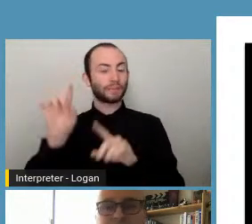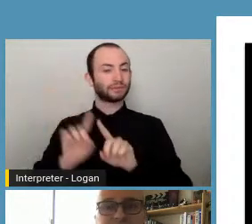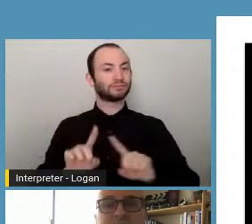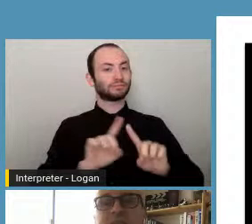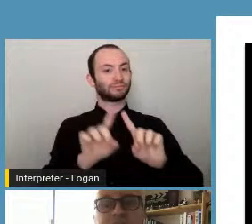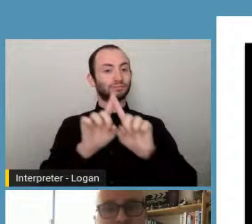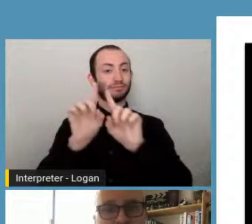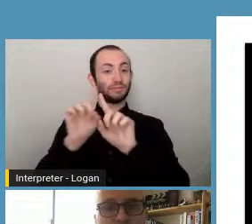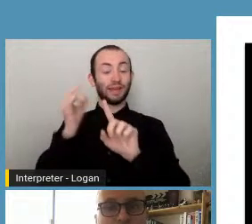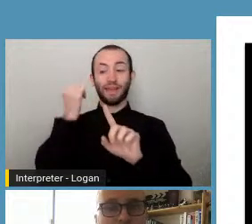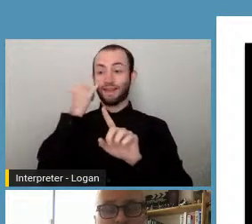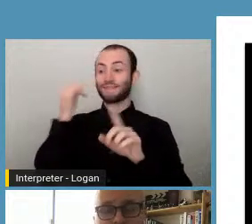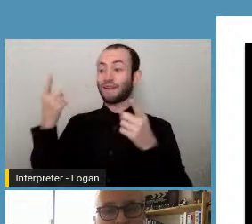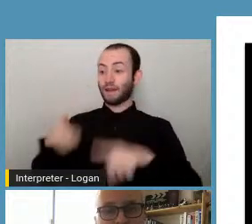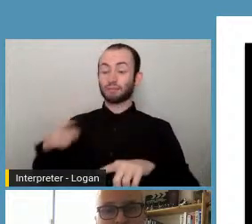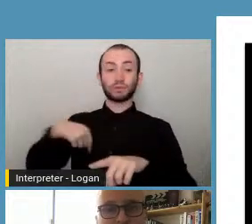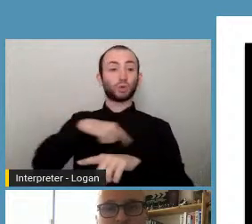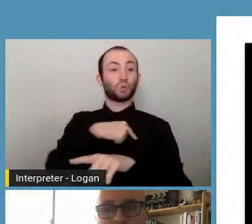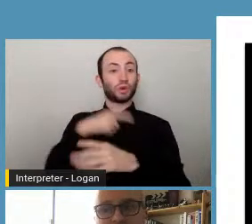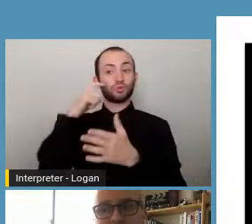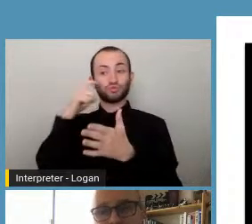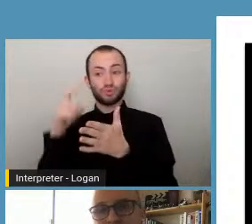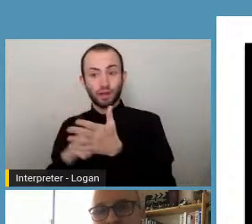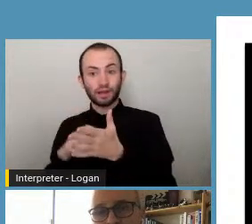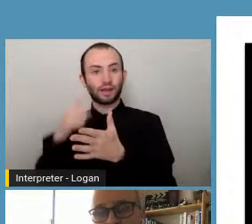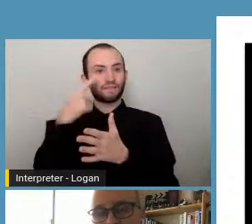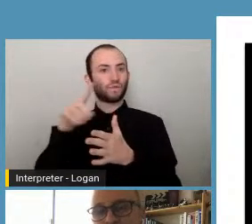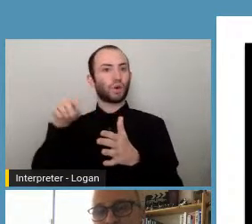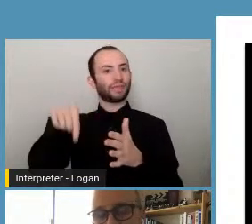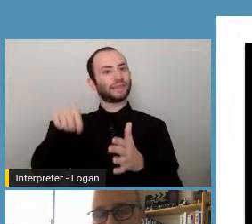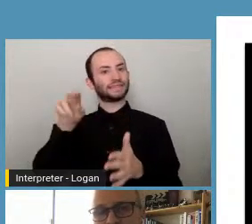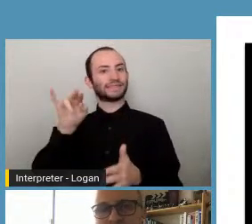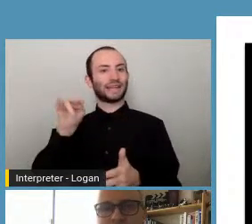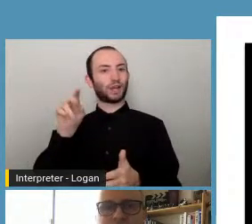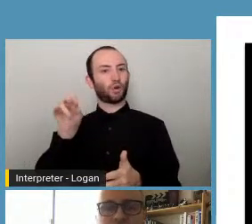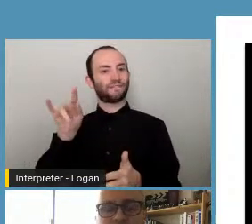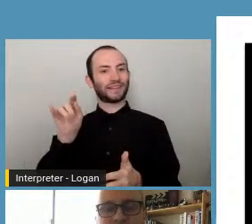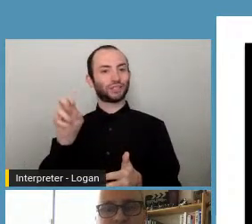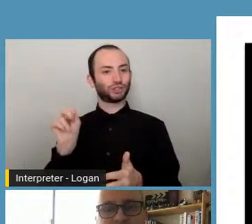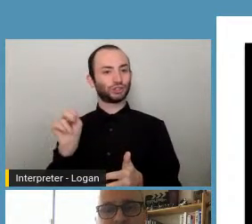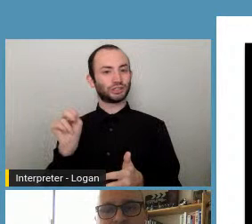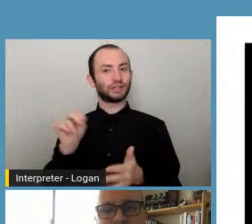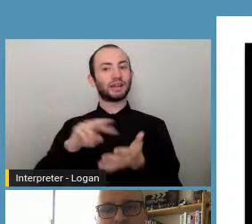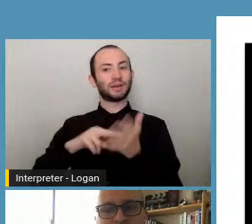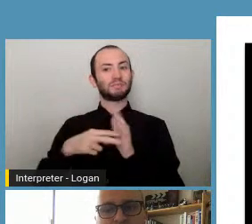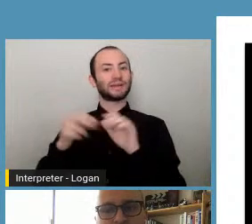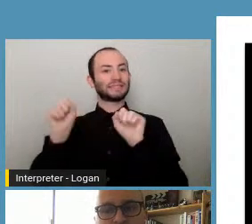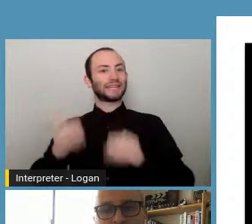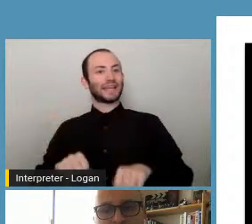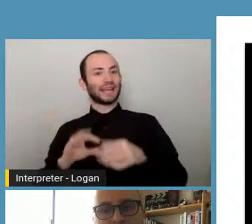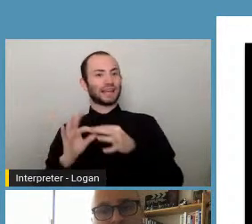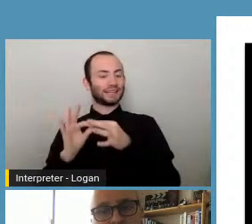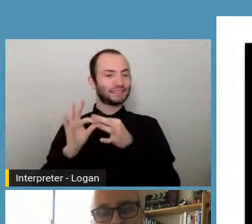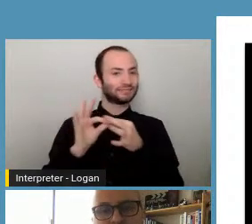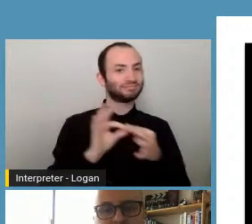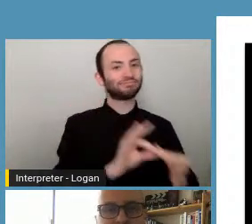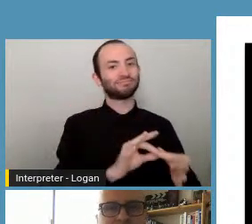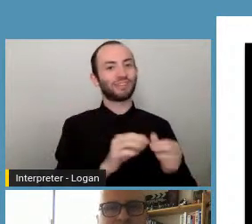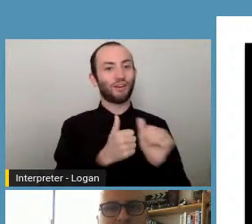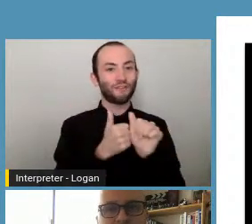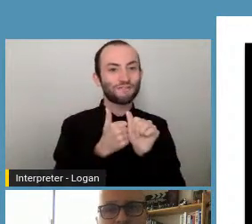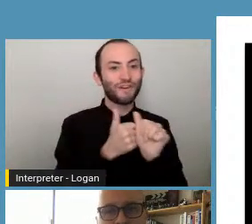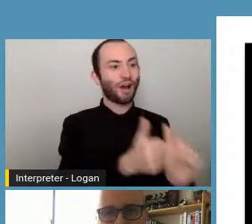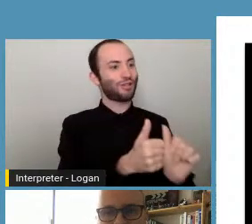some kind of innovation award or so forth, we can directly trace it to the fact that we're following an